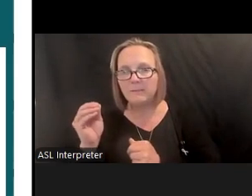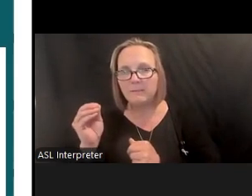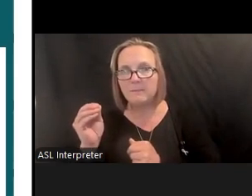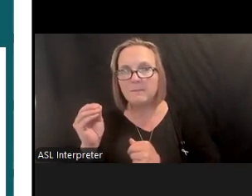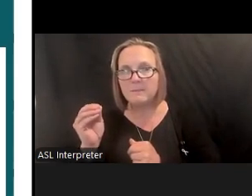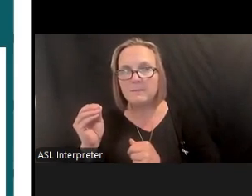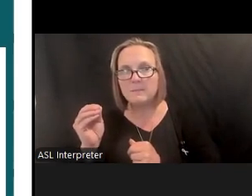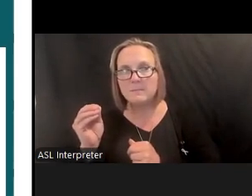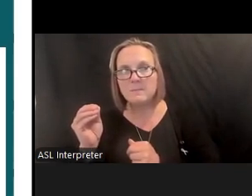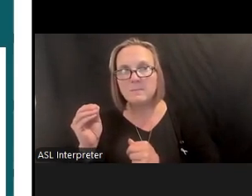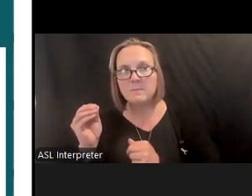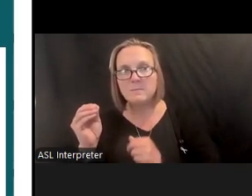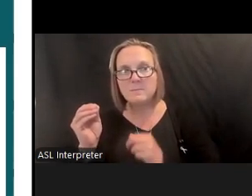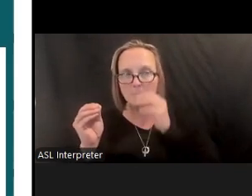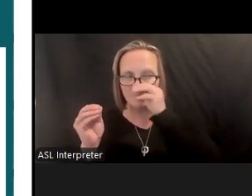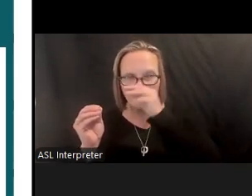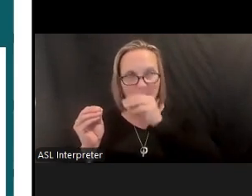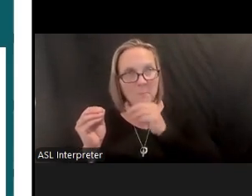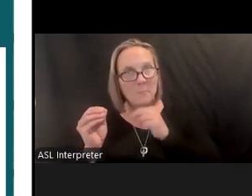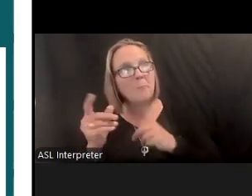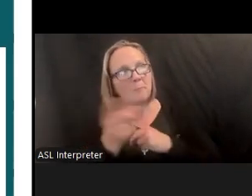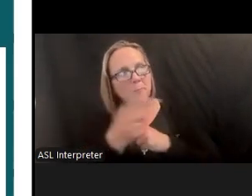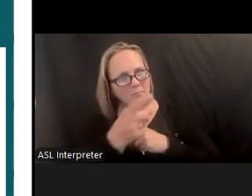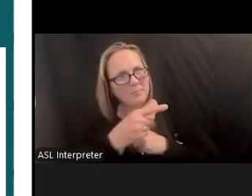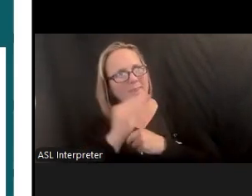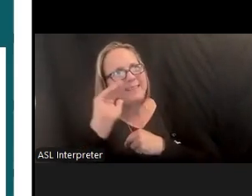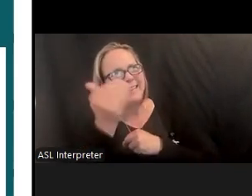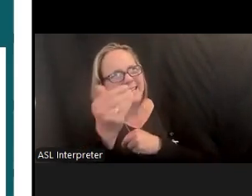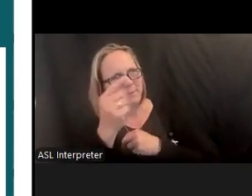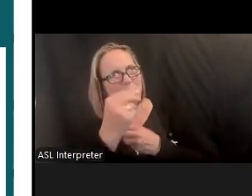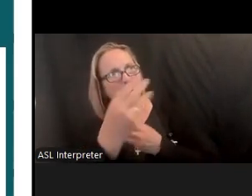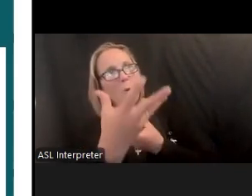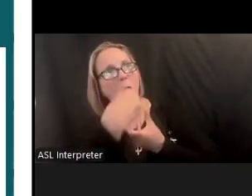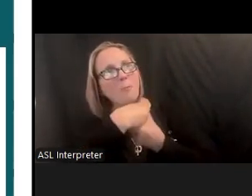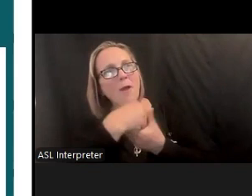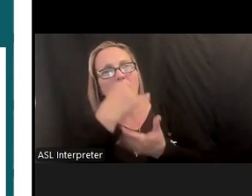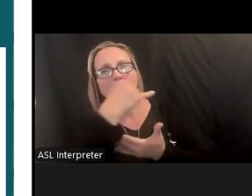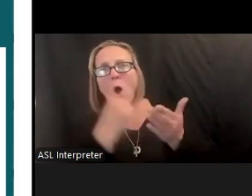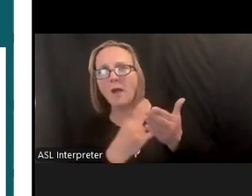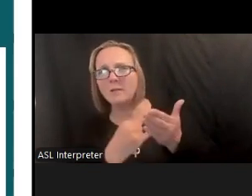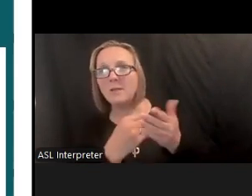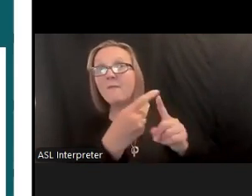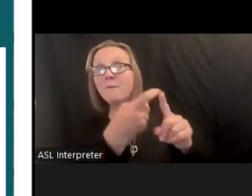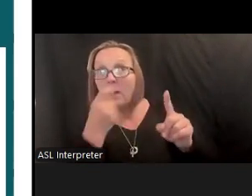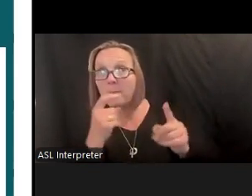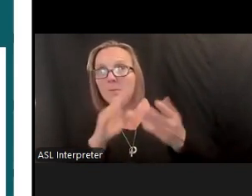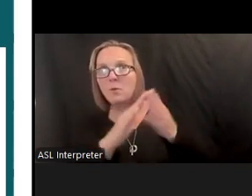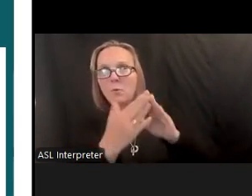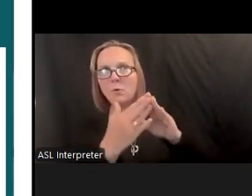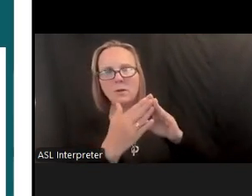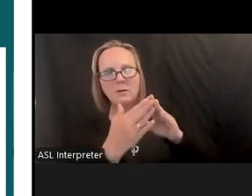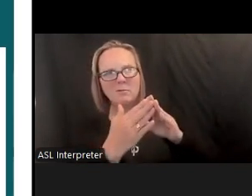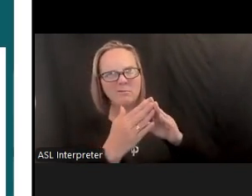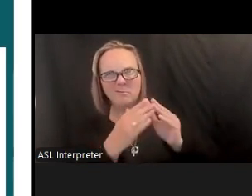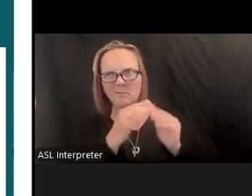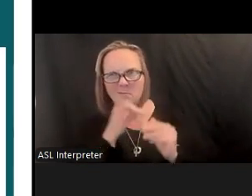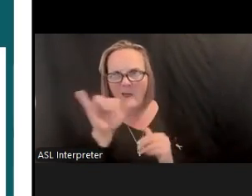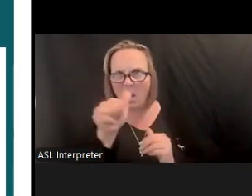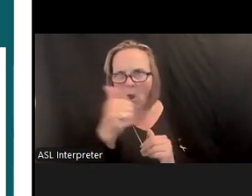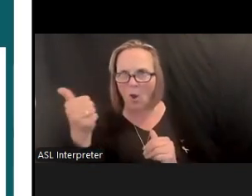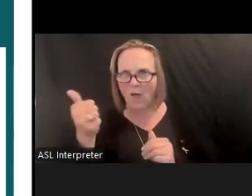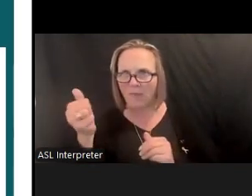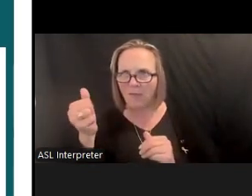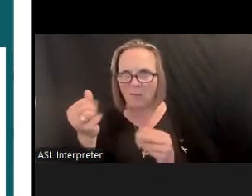has really seemed to incorporate the arts in the community in a way that I've never heard of being done by another major developer. And yeah, sure, of course,